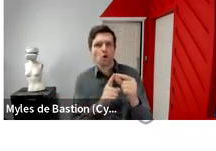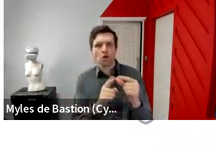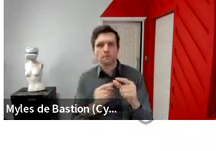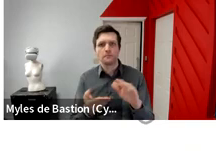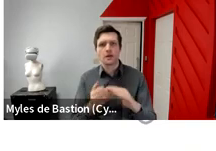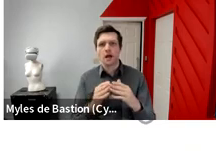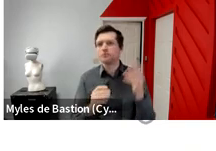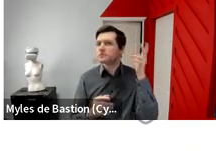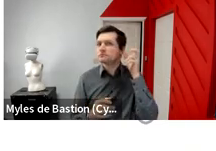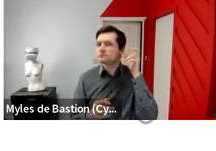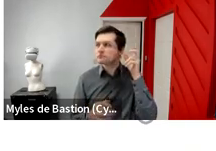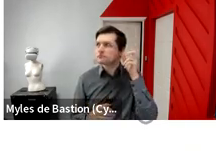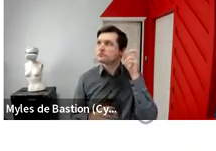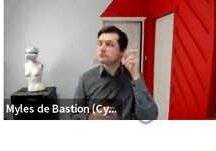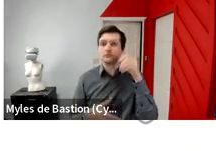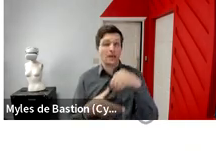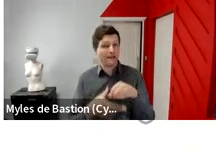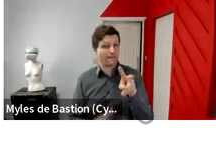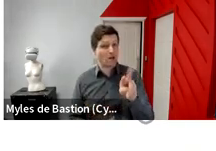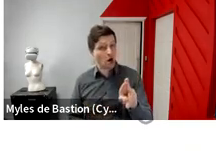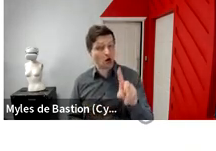Like where would the words be?